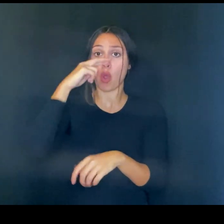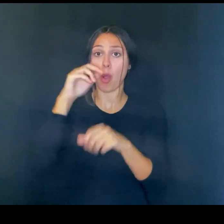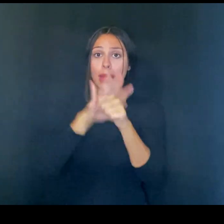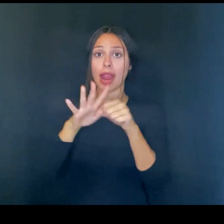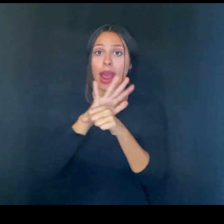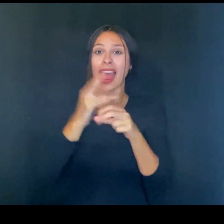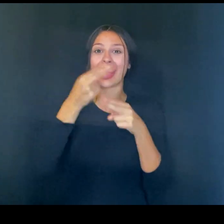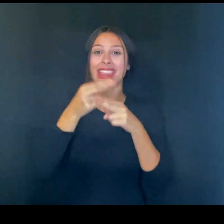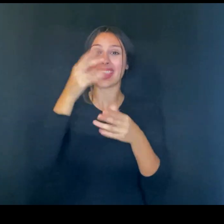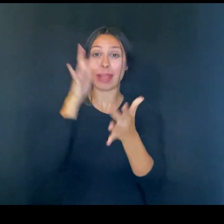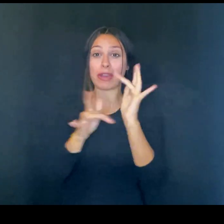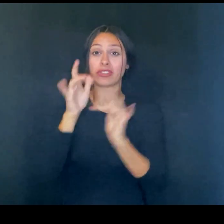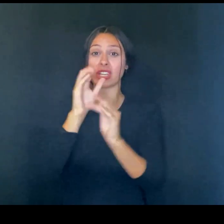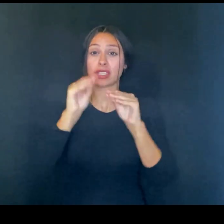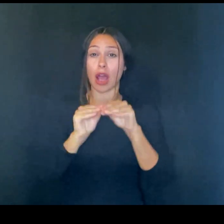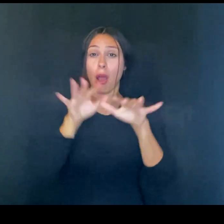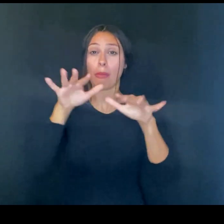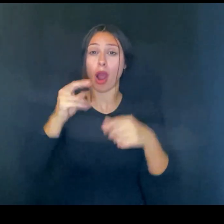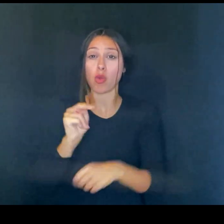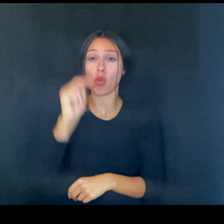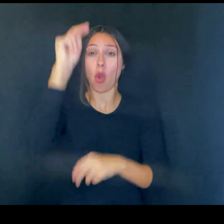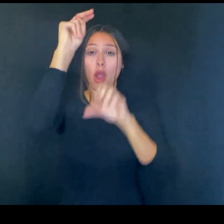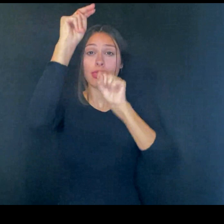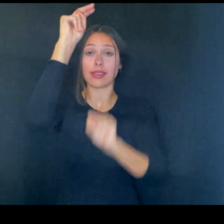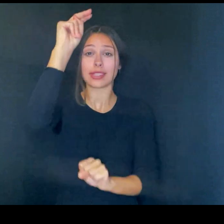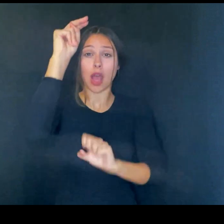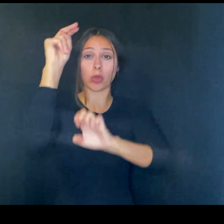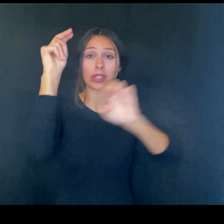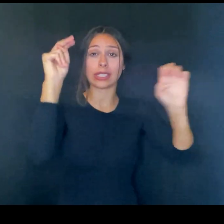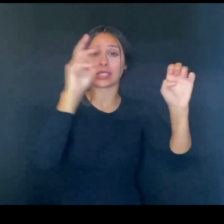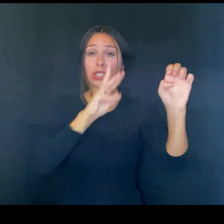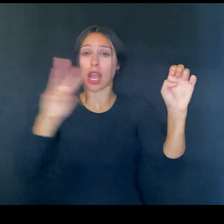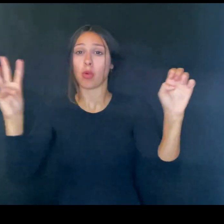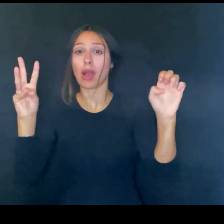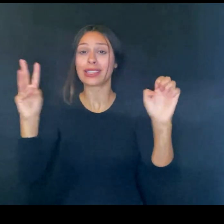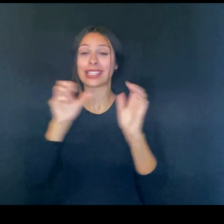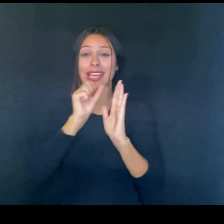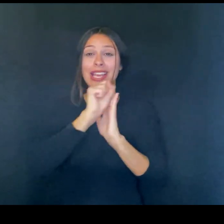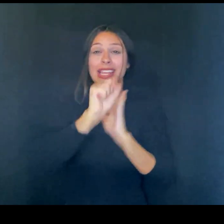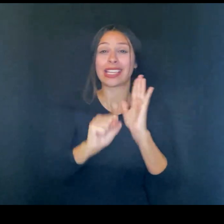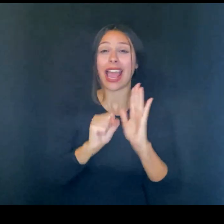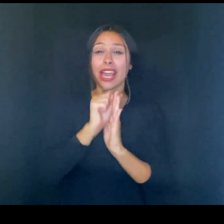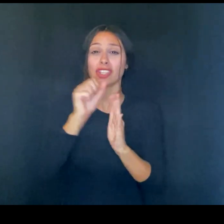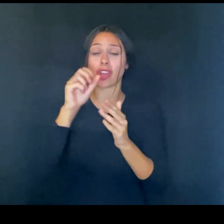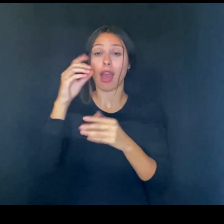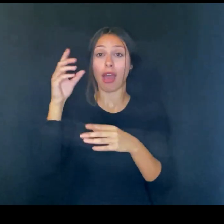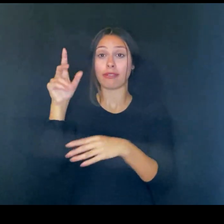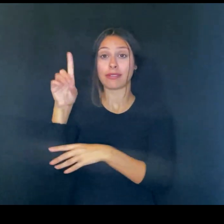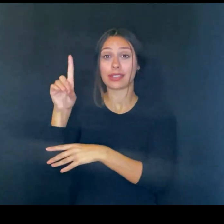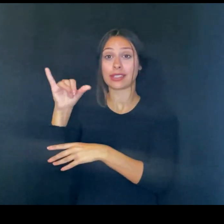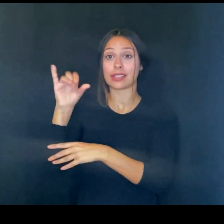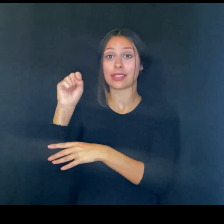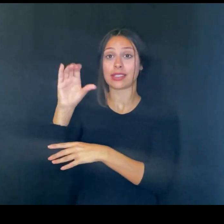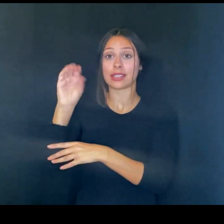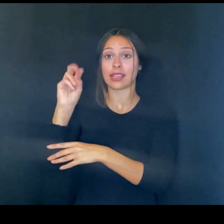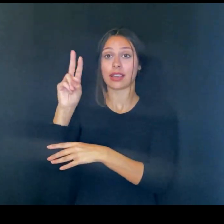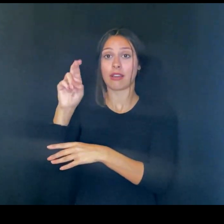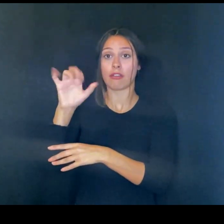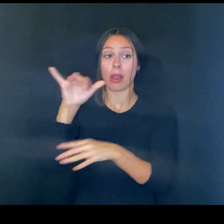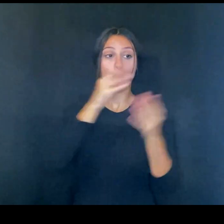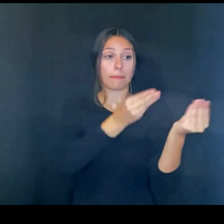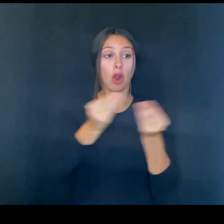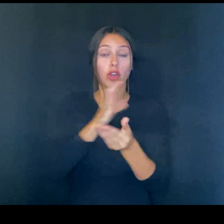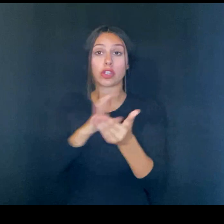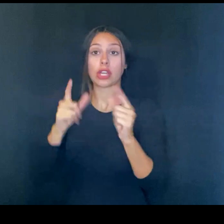north, south, east, and west. The Age of Discovery brought Christianity to the Americas. Today,